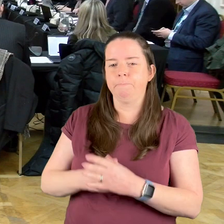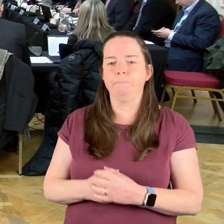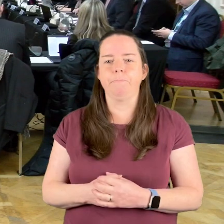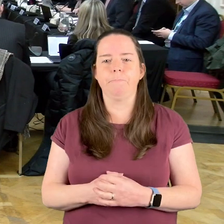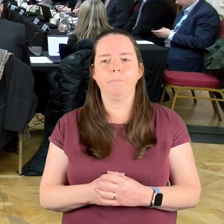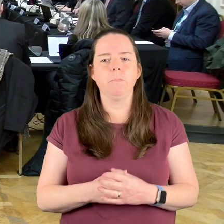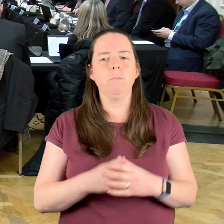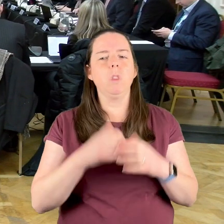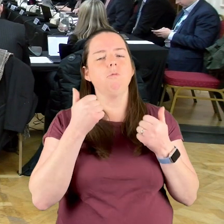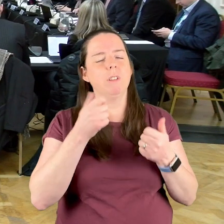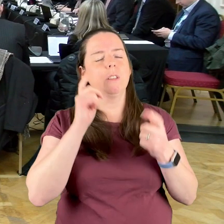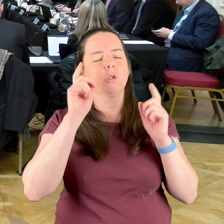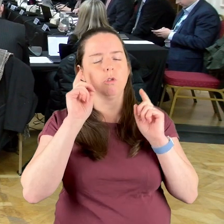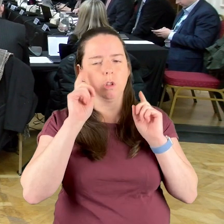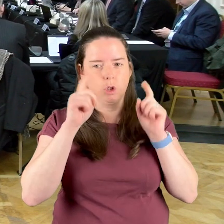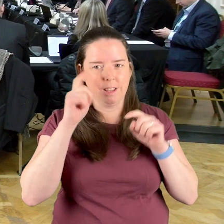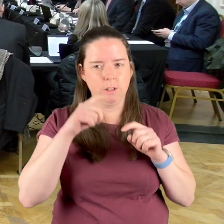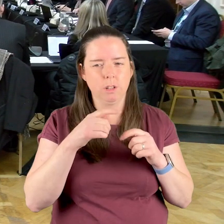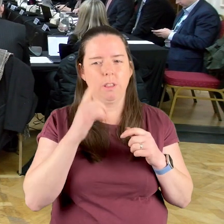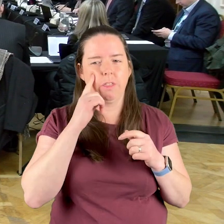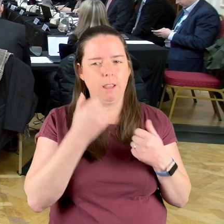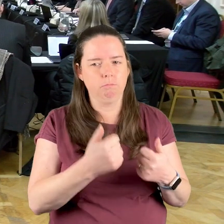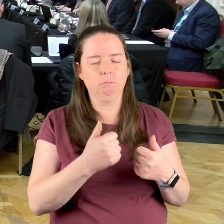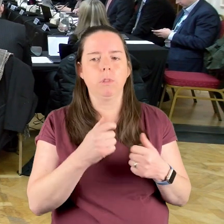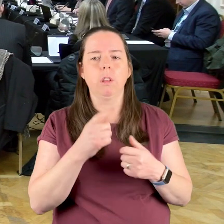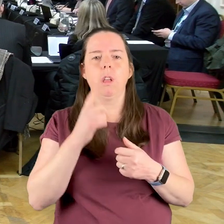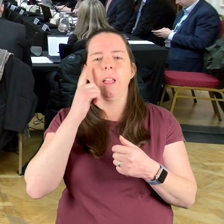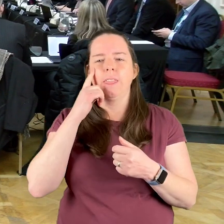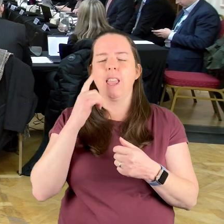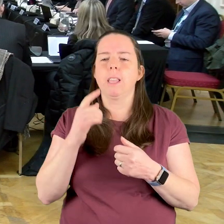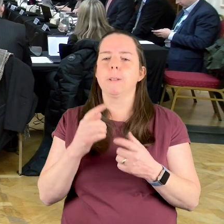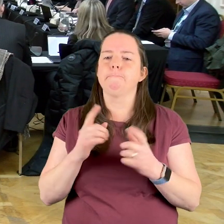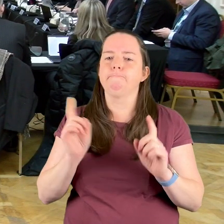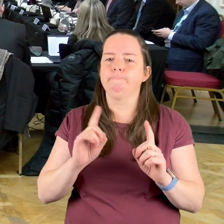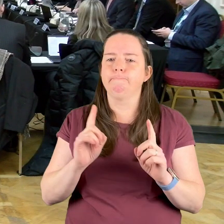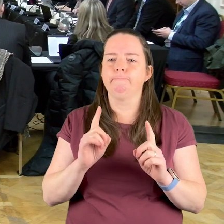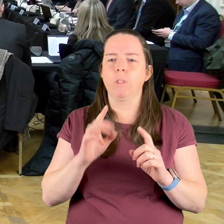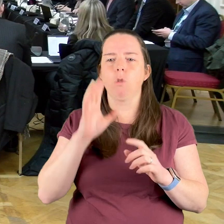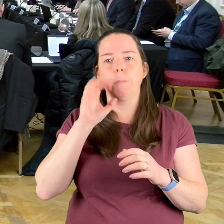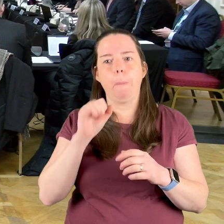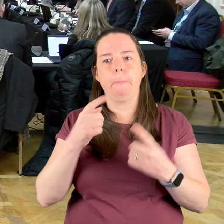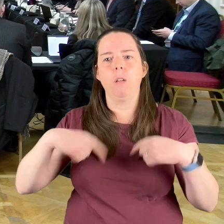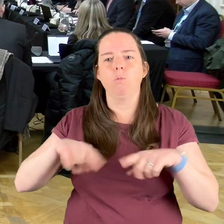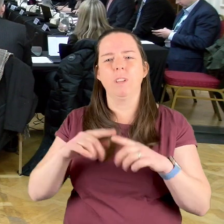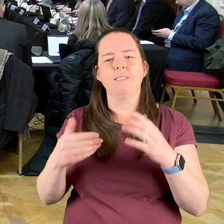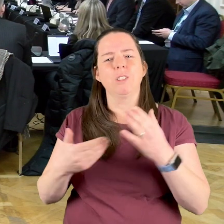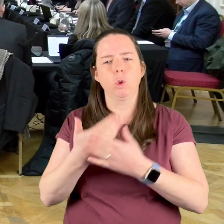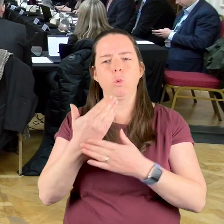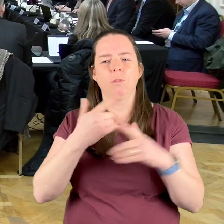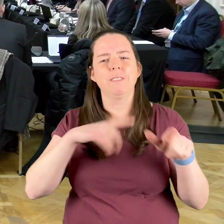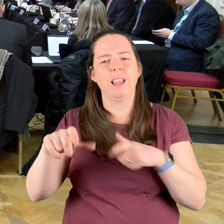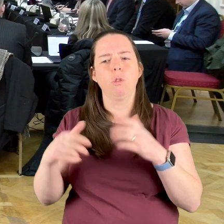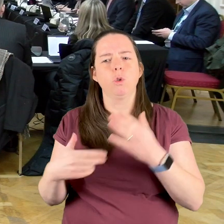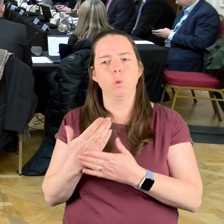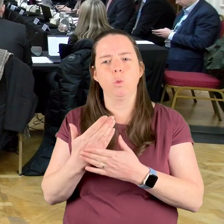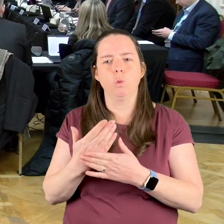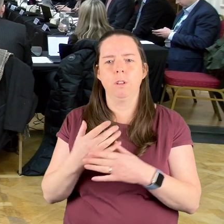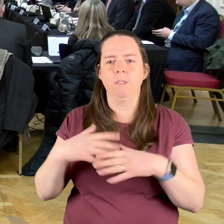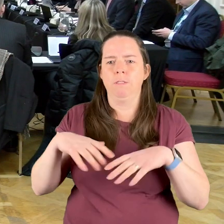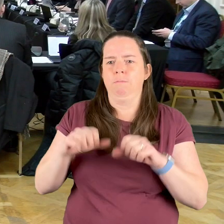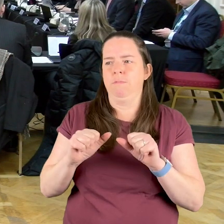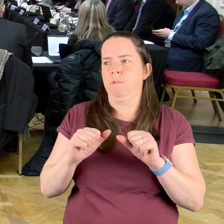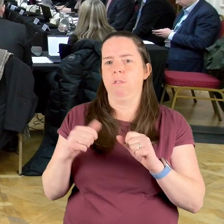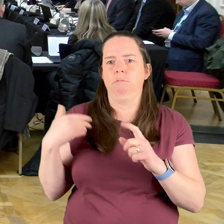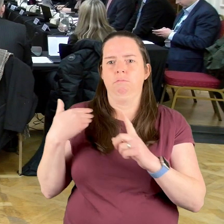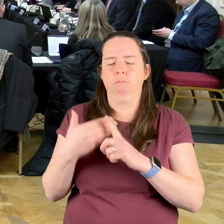Okay. So I think they're really good suggestions. I suppose the thing to remember is we're just still new at this, aren't we? Because we've only just been going. But it does feel like a very important